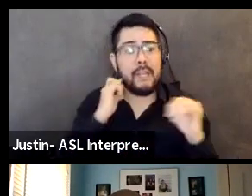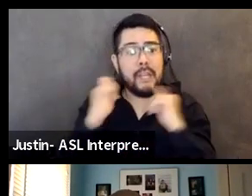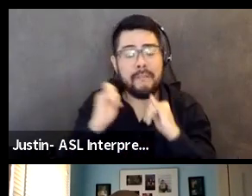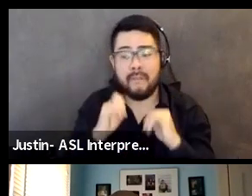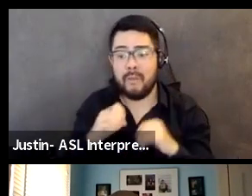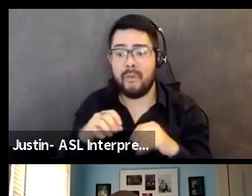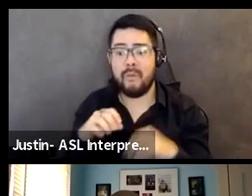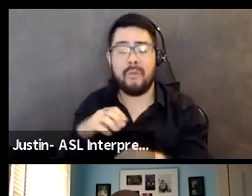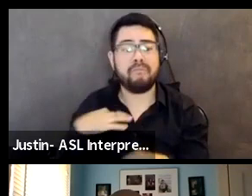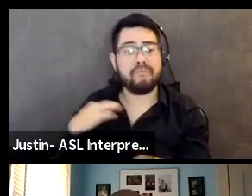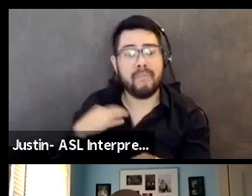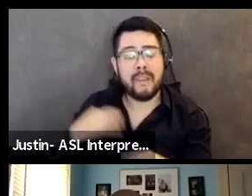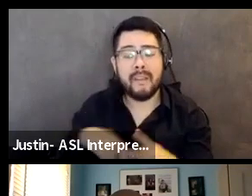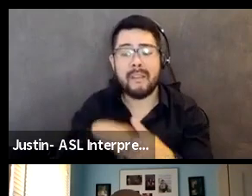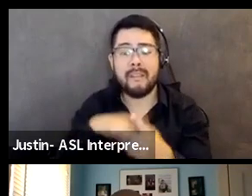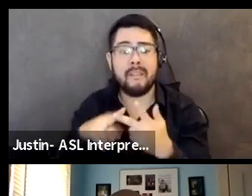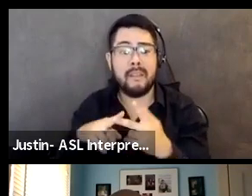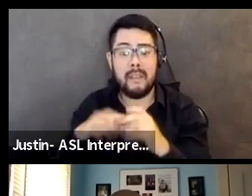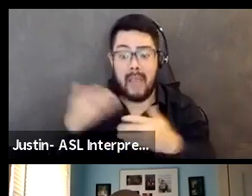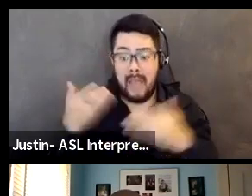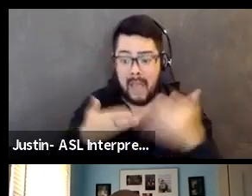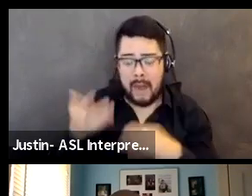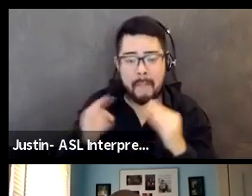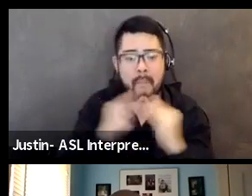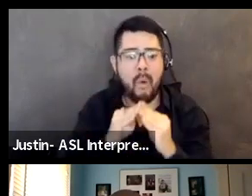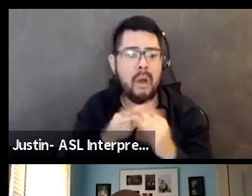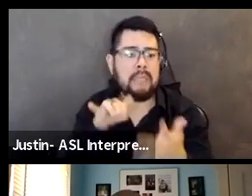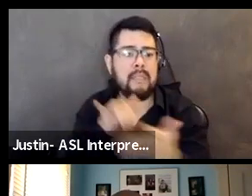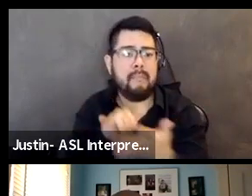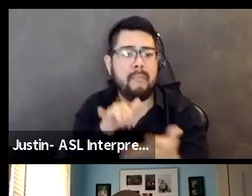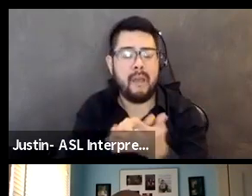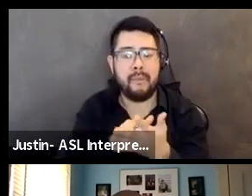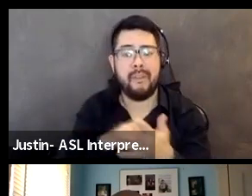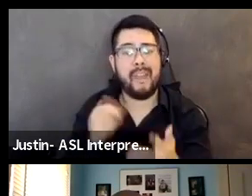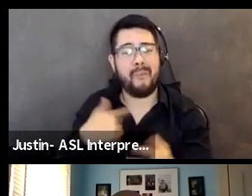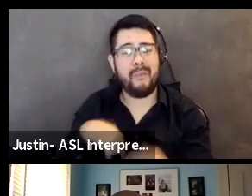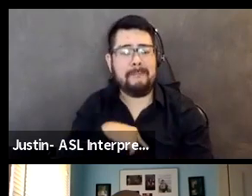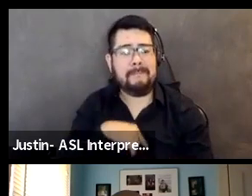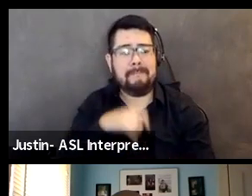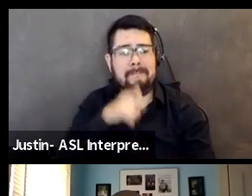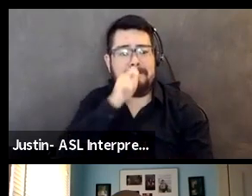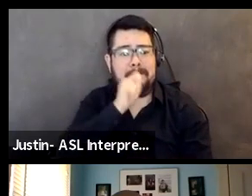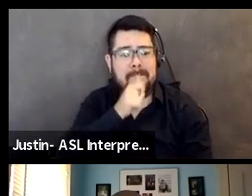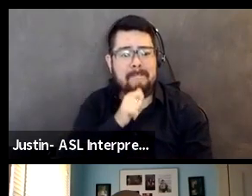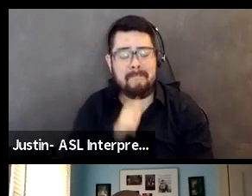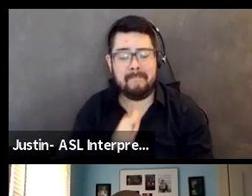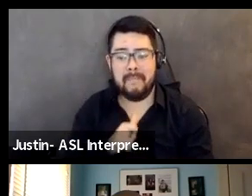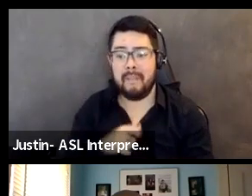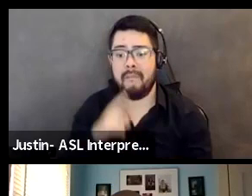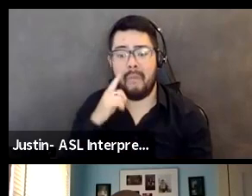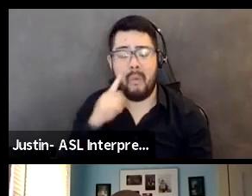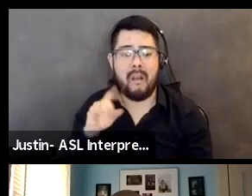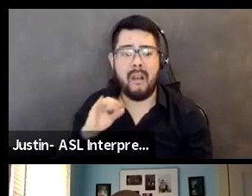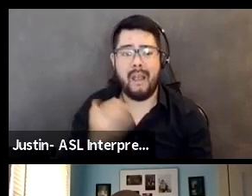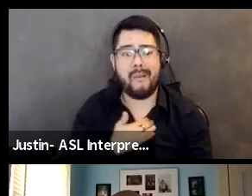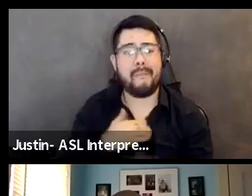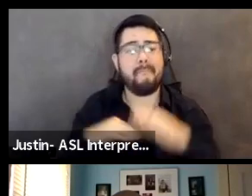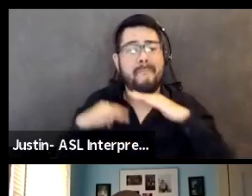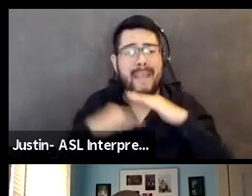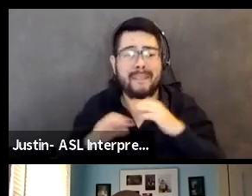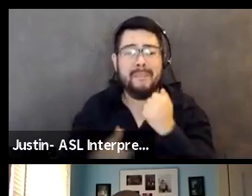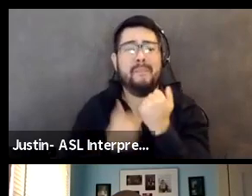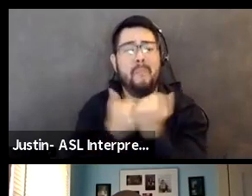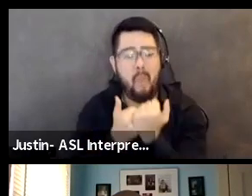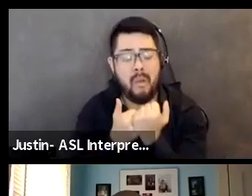schools to name just a few tasks that suffered due to cps's failure to plan and provide the most basic supports the principles